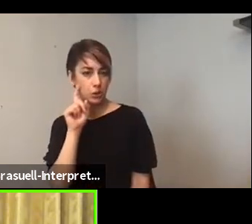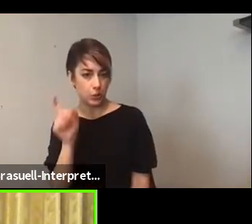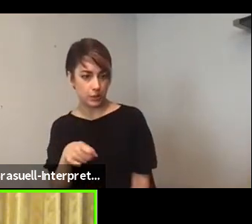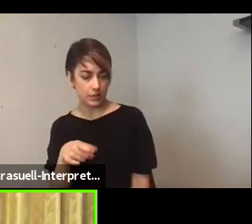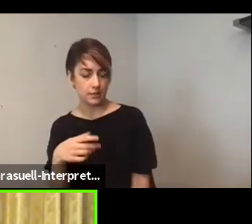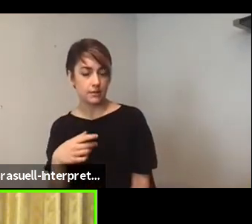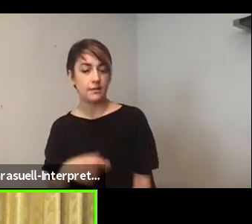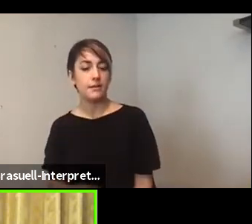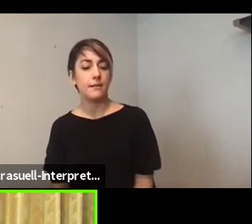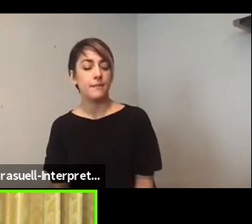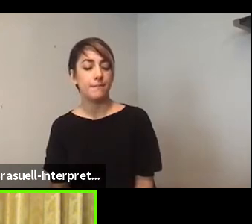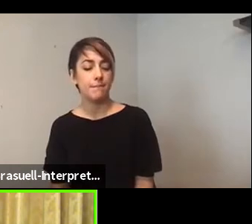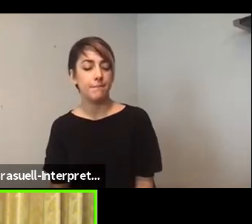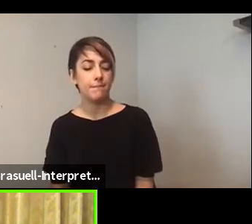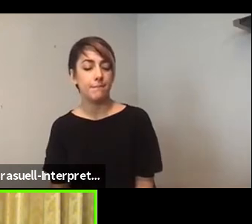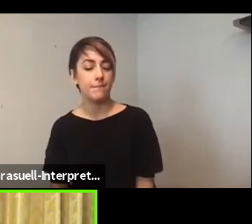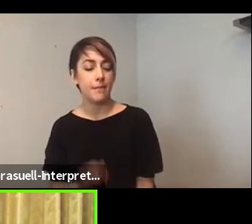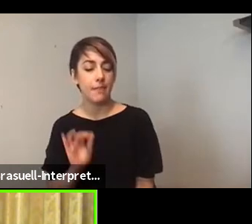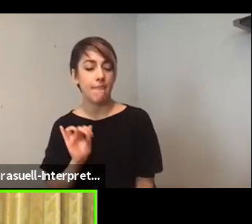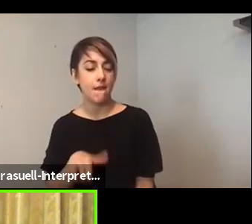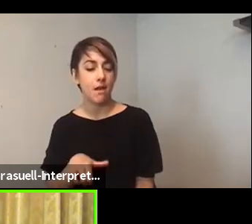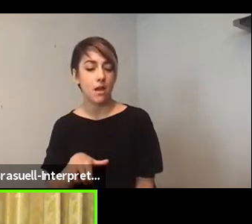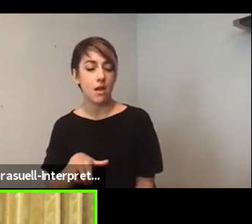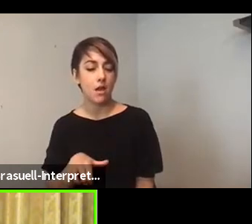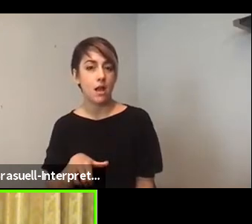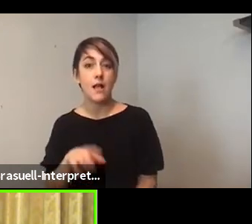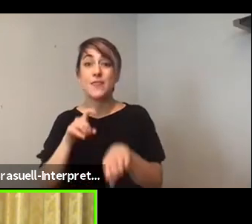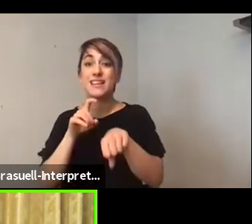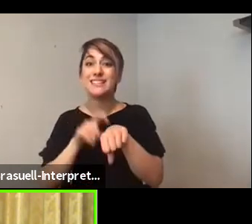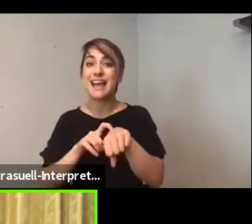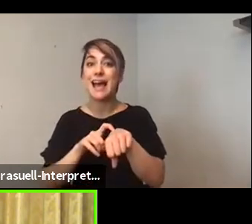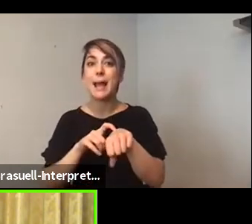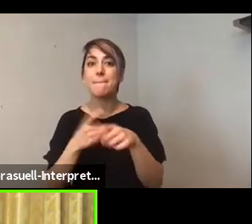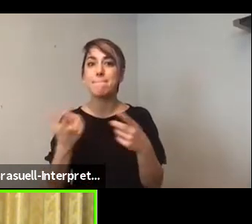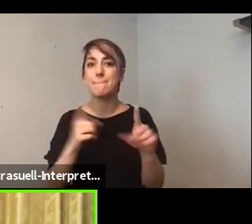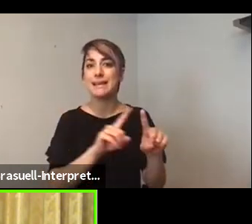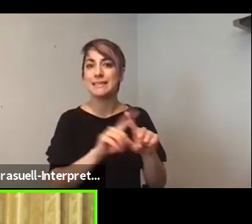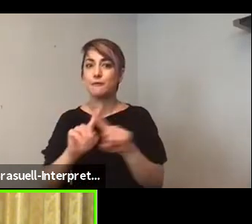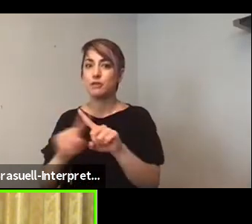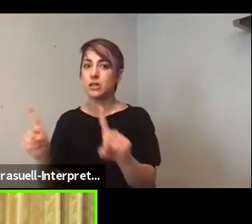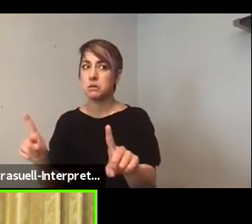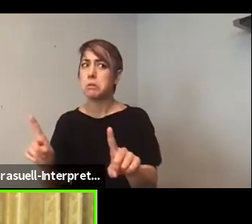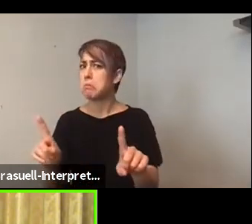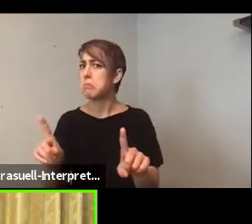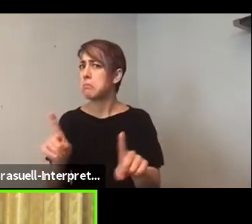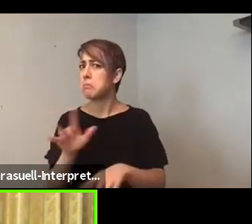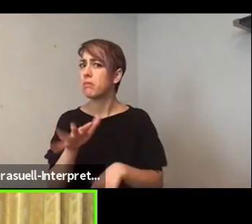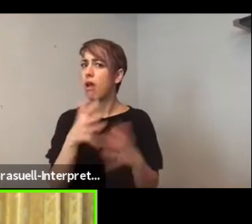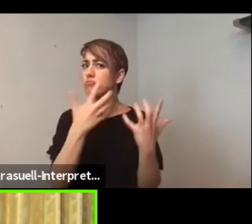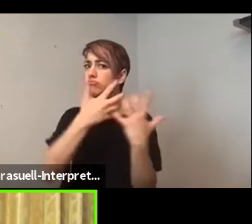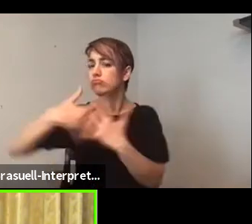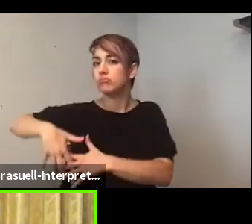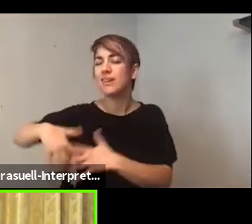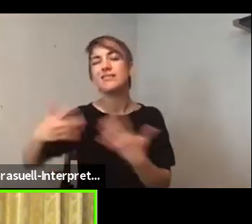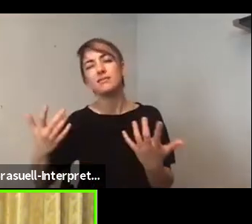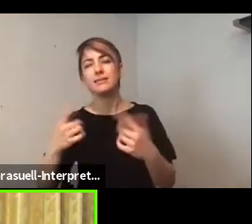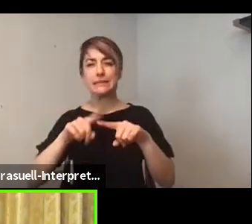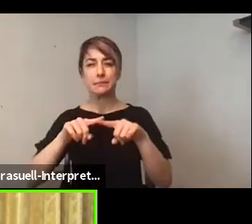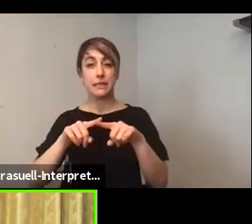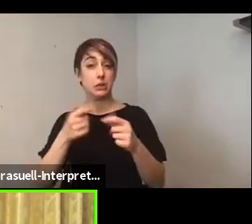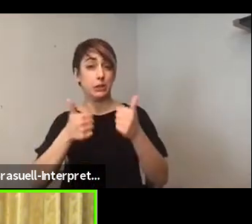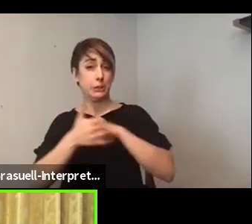I found that the time differences really works well. Of course, it depends on the country, but now that we are